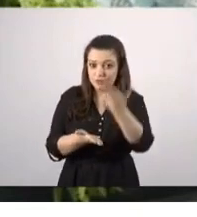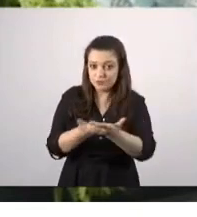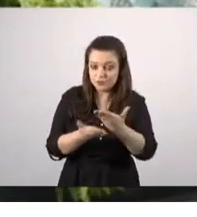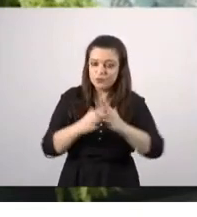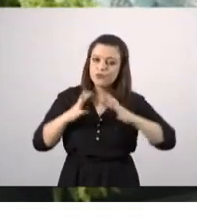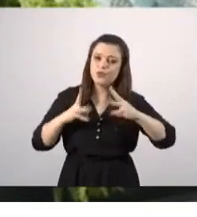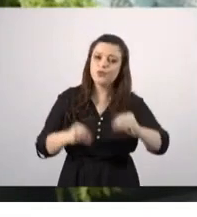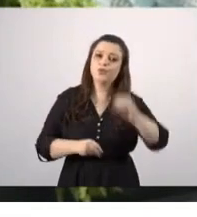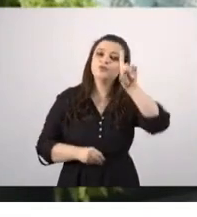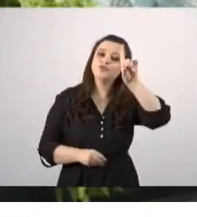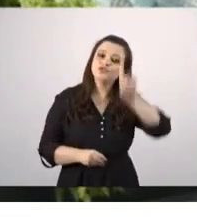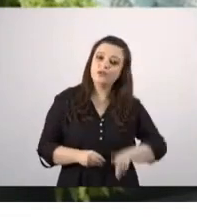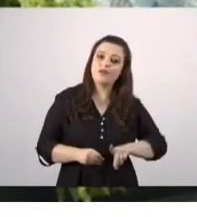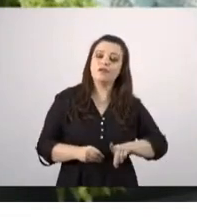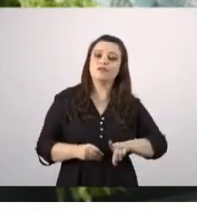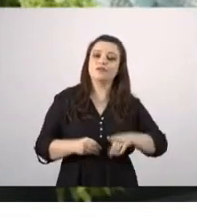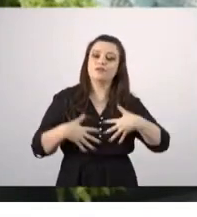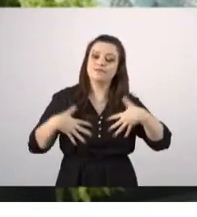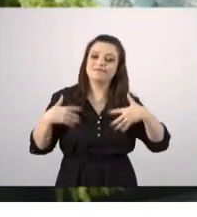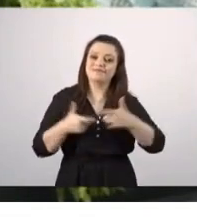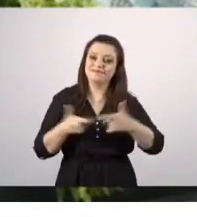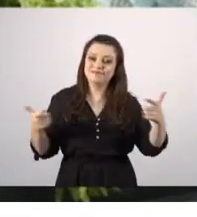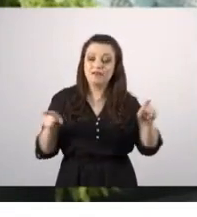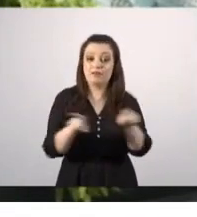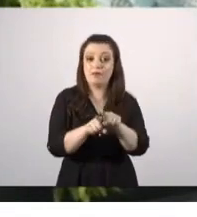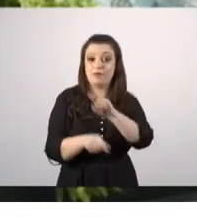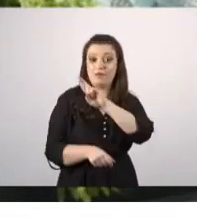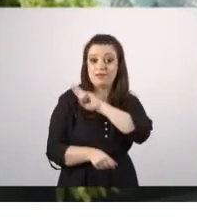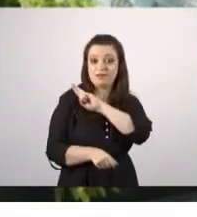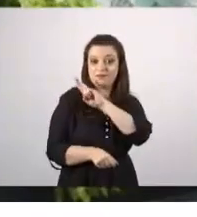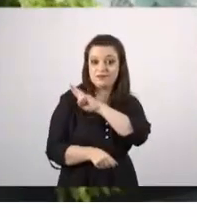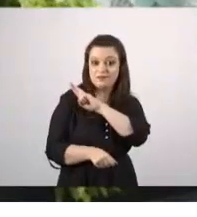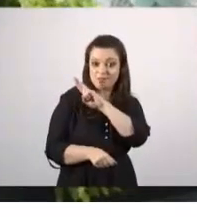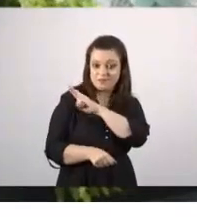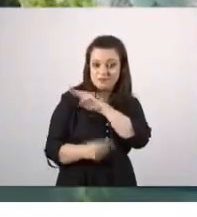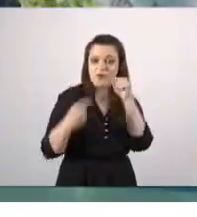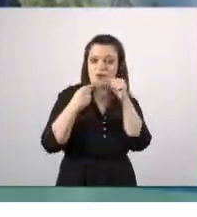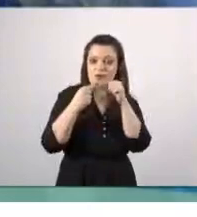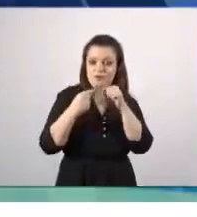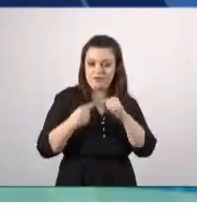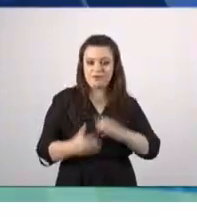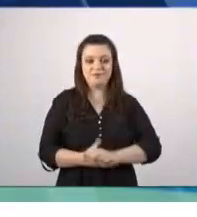rights, privileges, and responsibilities appertaining thereto.